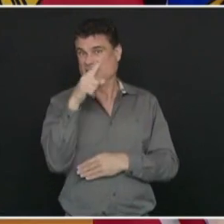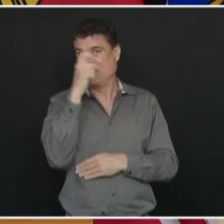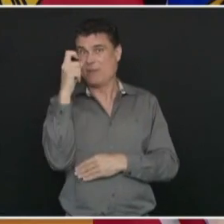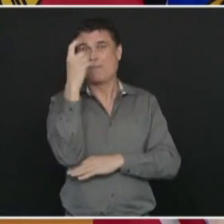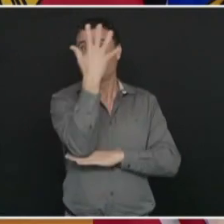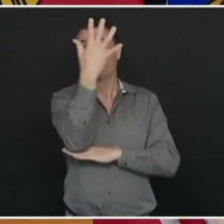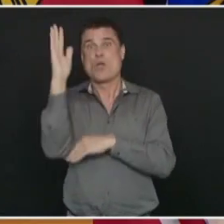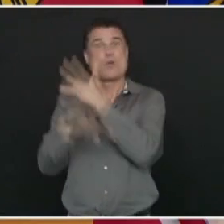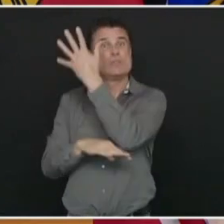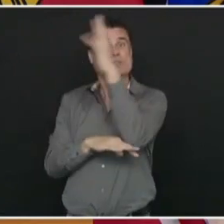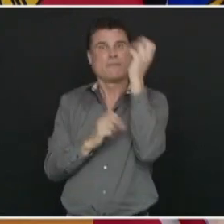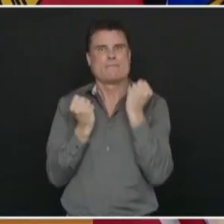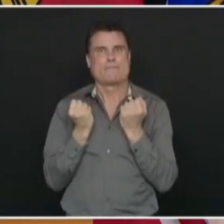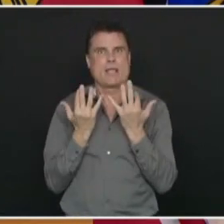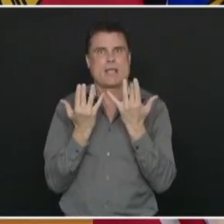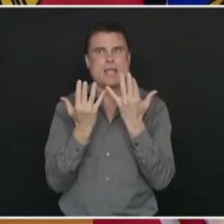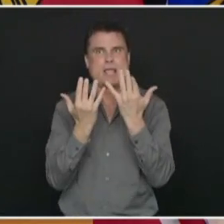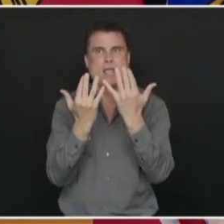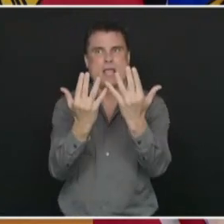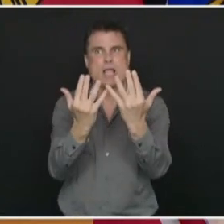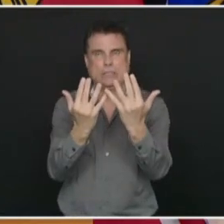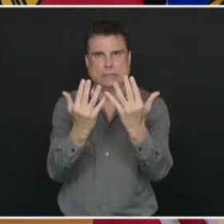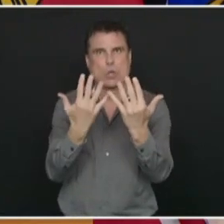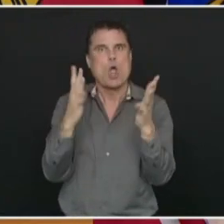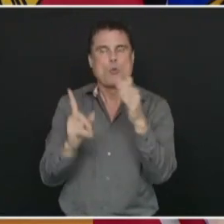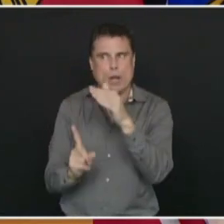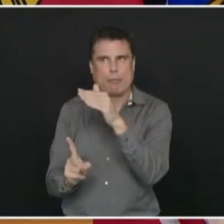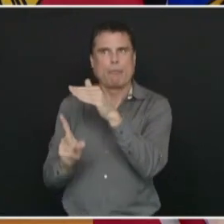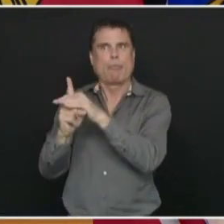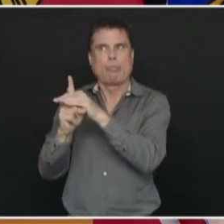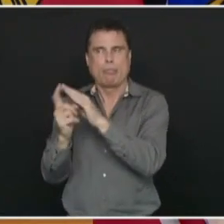children, are relatively spared from this, which is a good news thing.